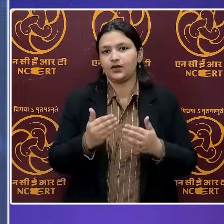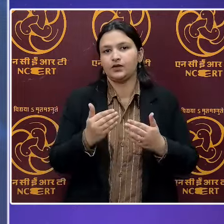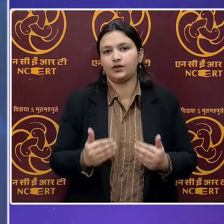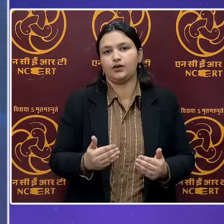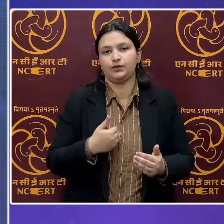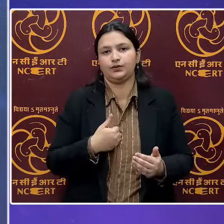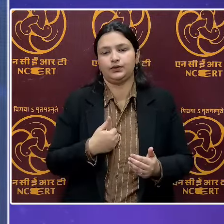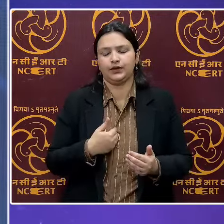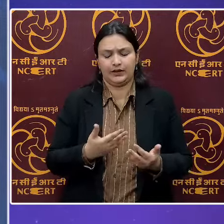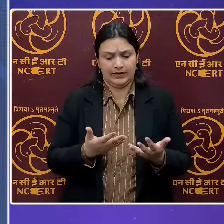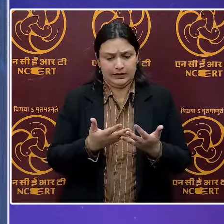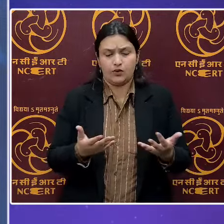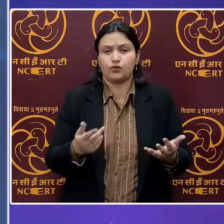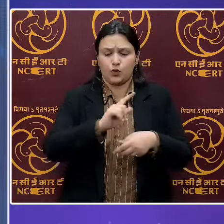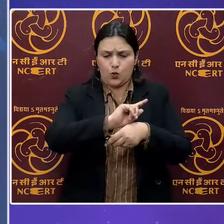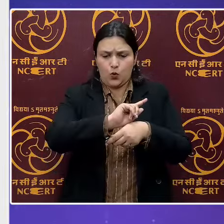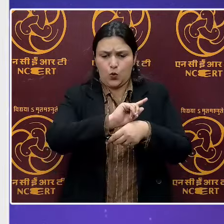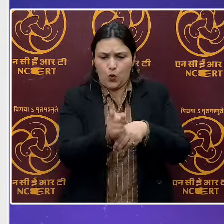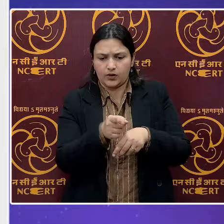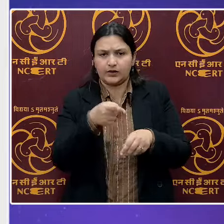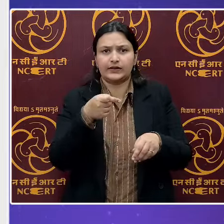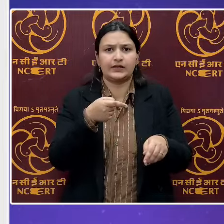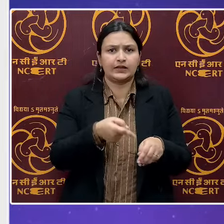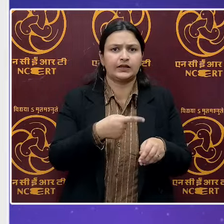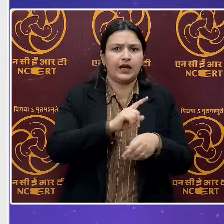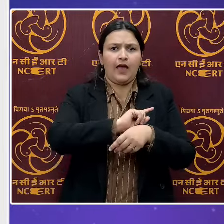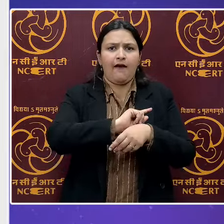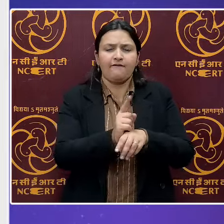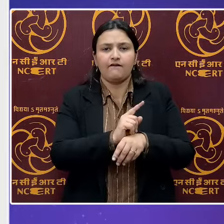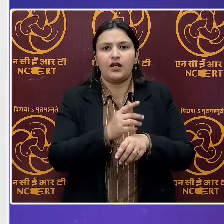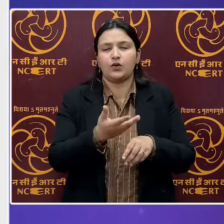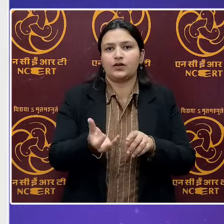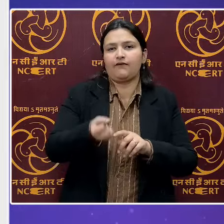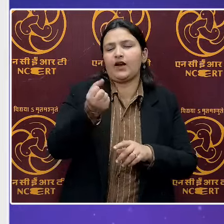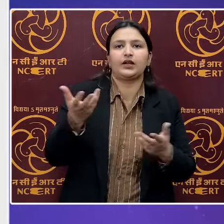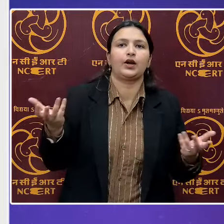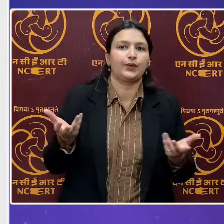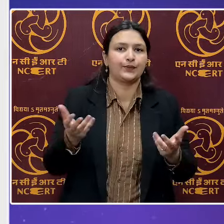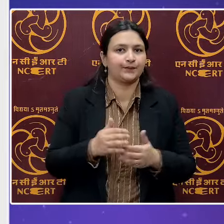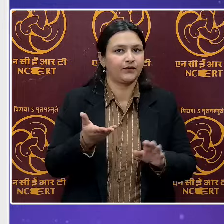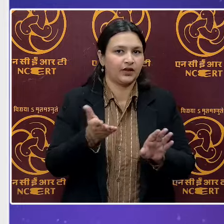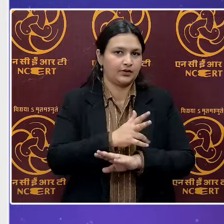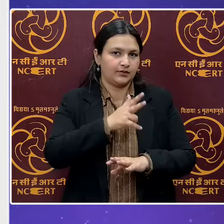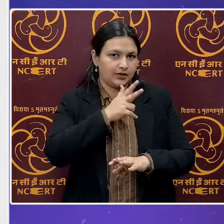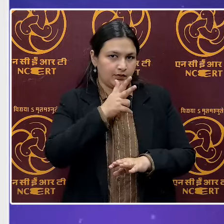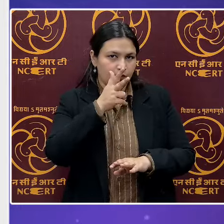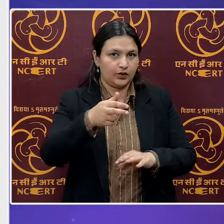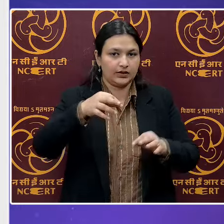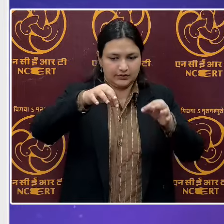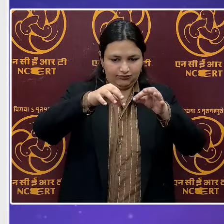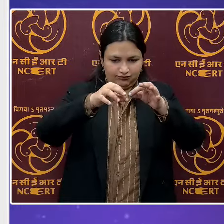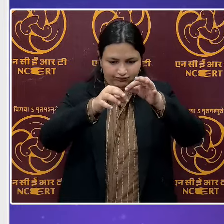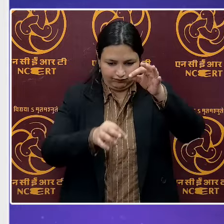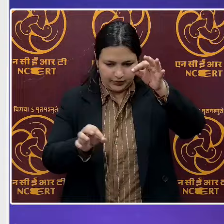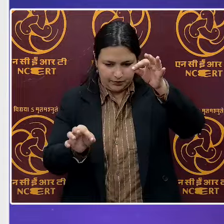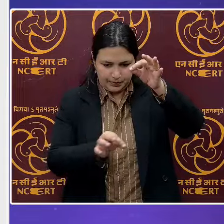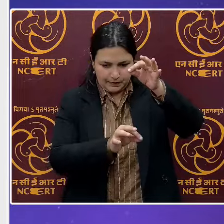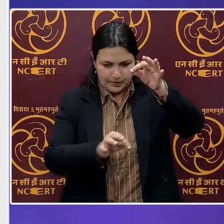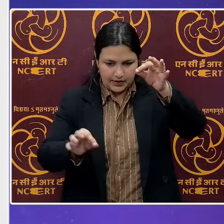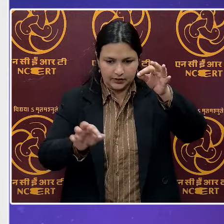velocity of a simple harmonic oscillator? As I told you earlier, in the case of a simple pendulum, when you pull it to the